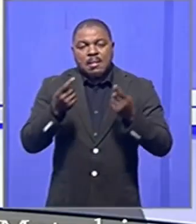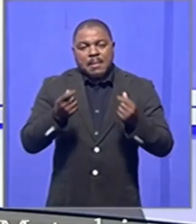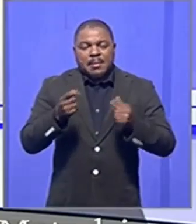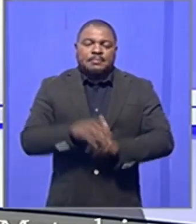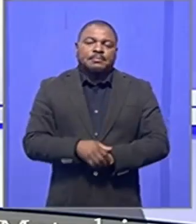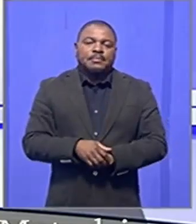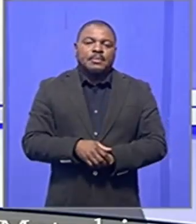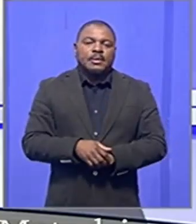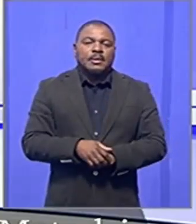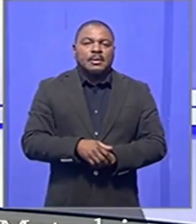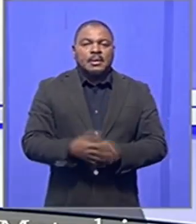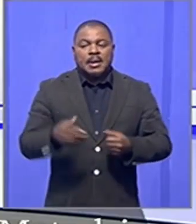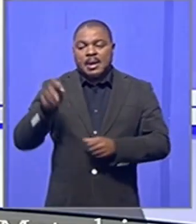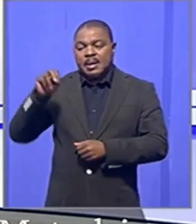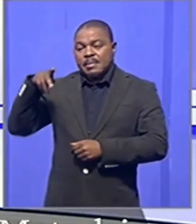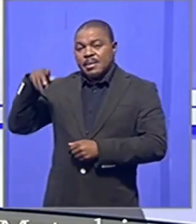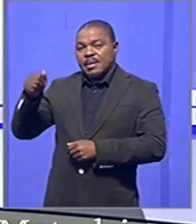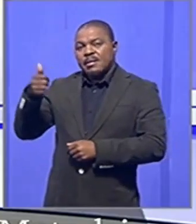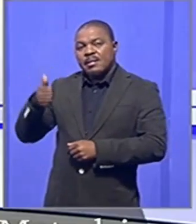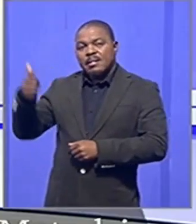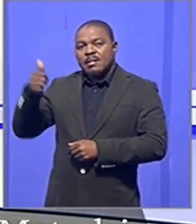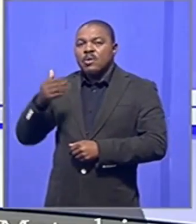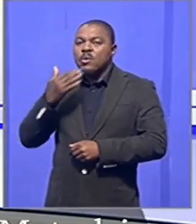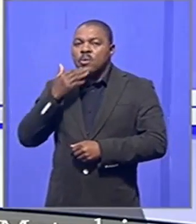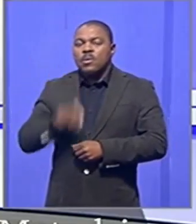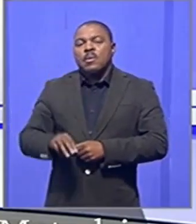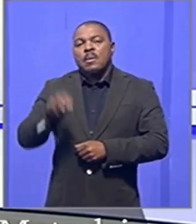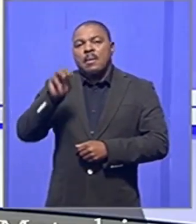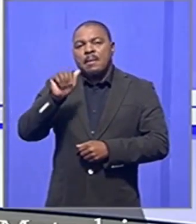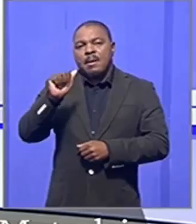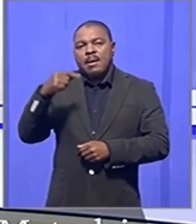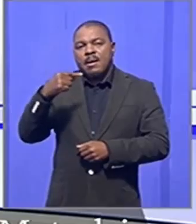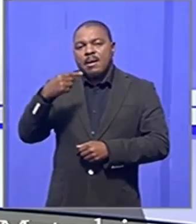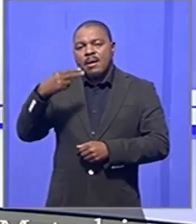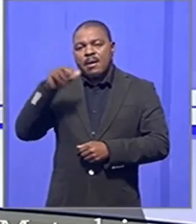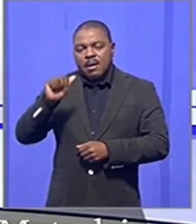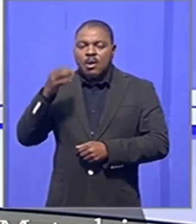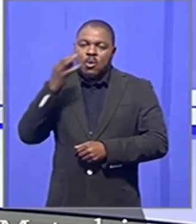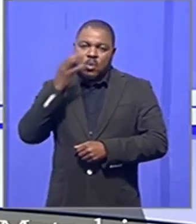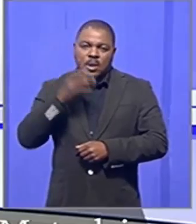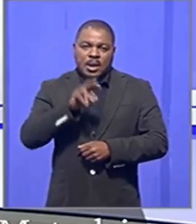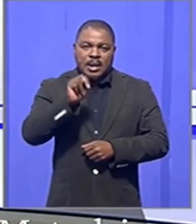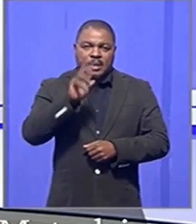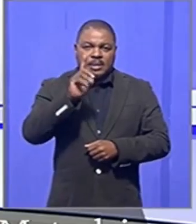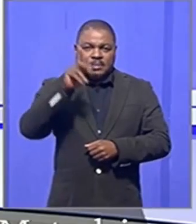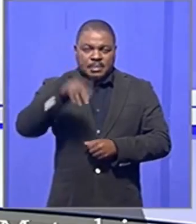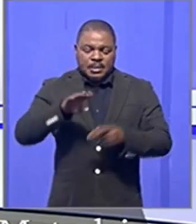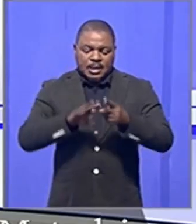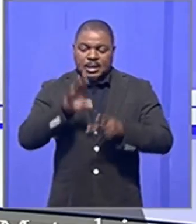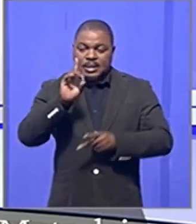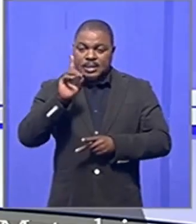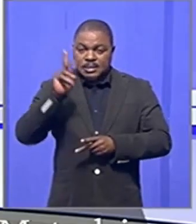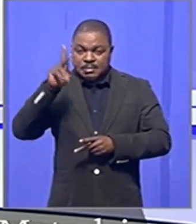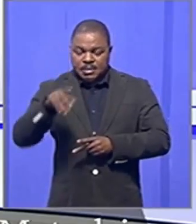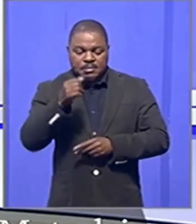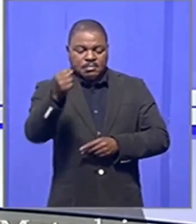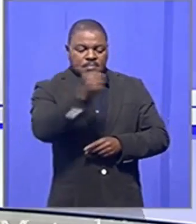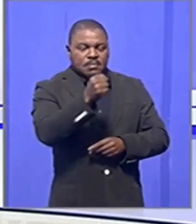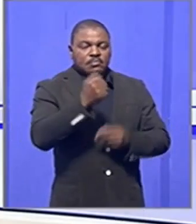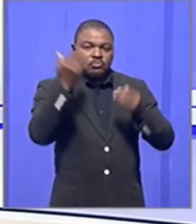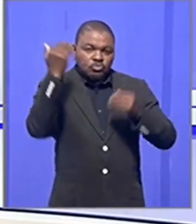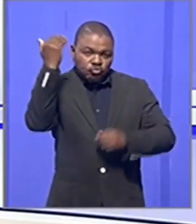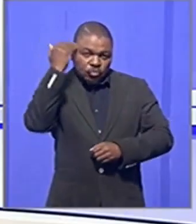molaong. Ge le moleledi wa NPA Advocate Mthunzi Maga o re NDP le DTP ka Pretoria di thwetše Advocate